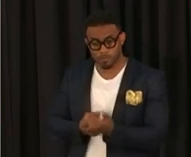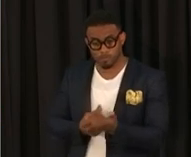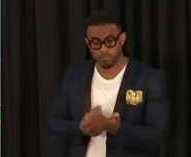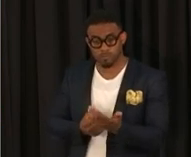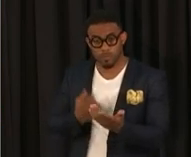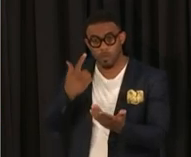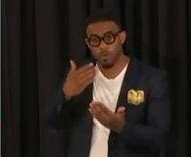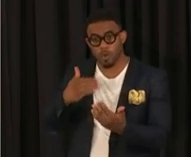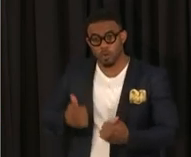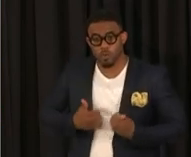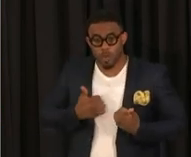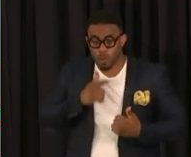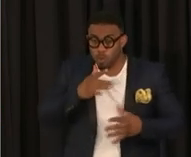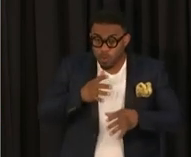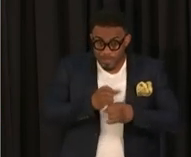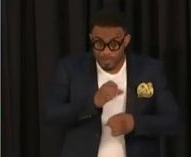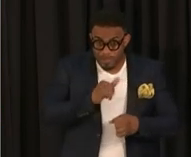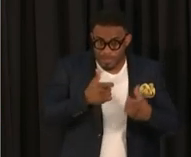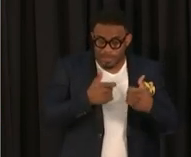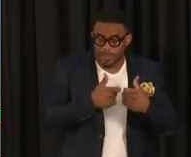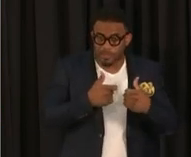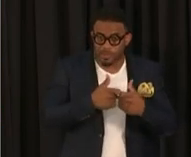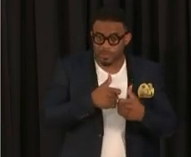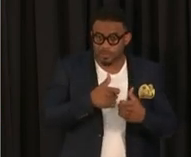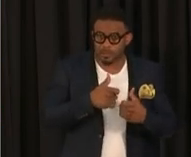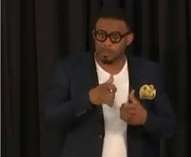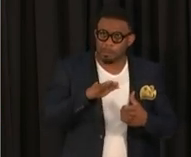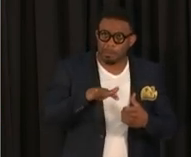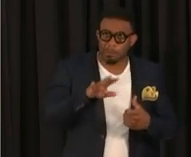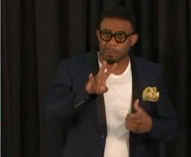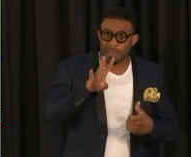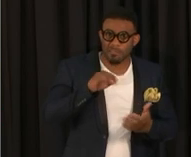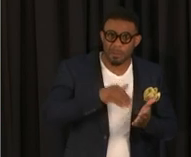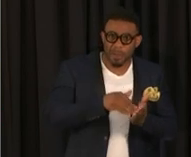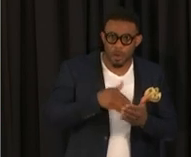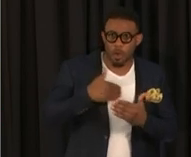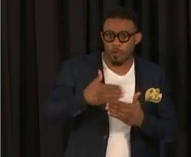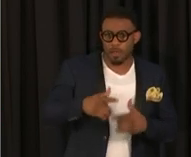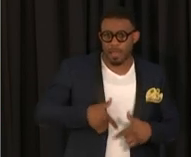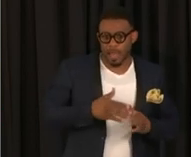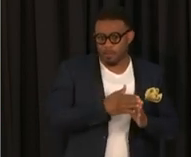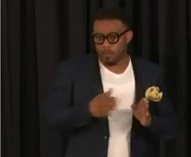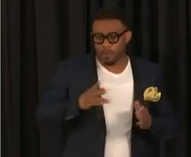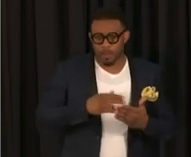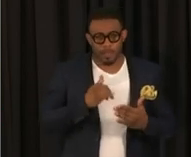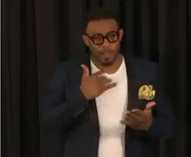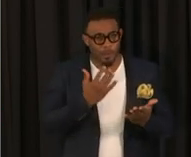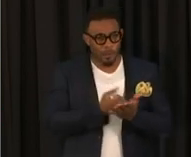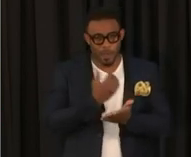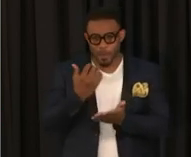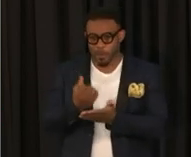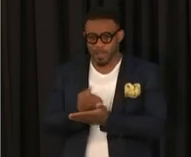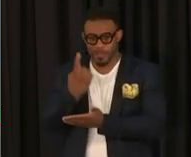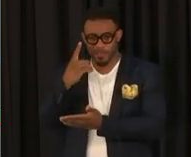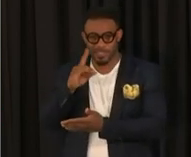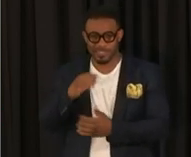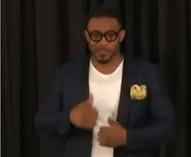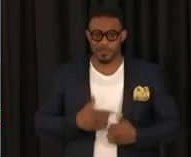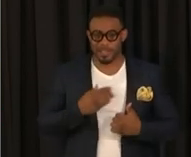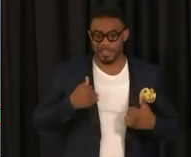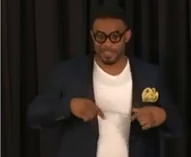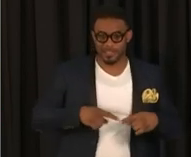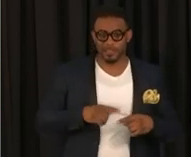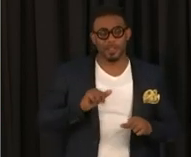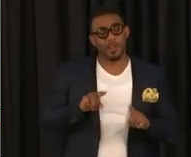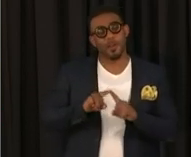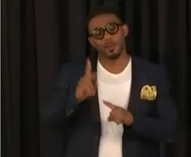That'll supply for the residents who are receiving that electricity approximately $7 million over the life of those projects. So this is a win-win for our DC